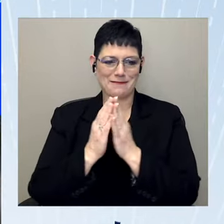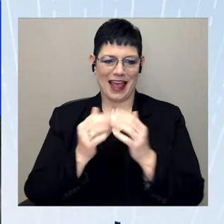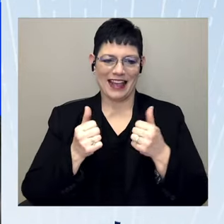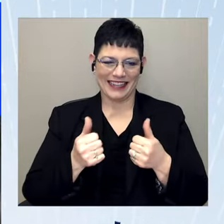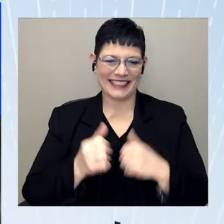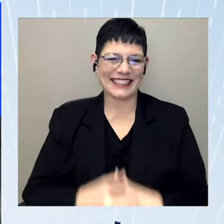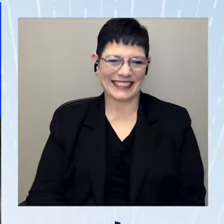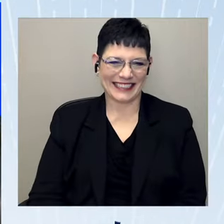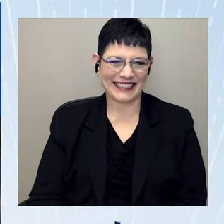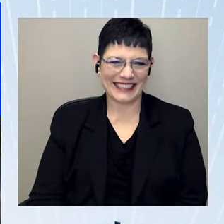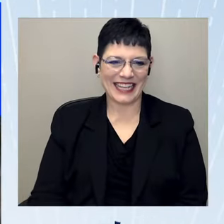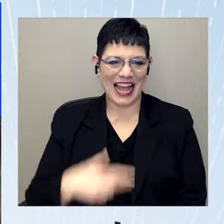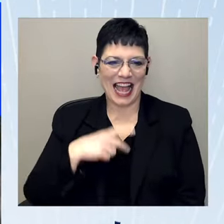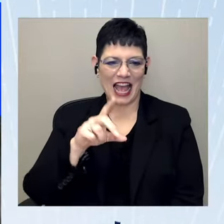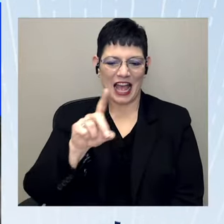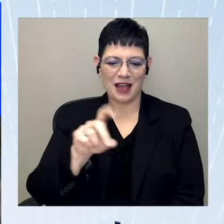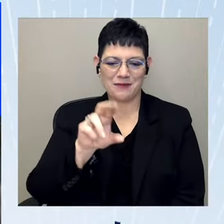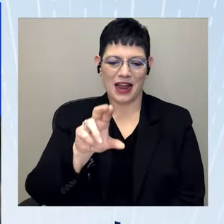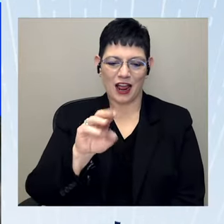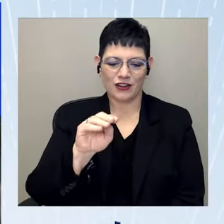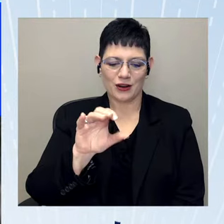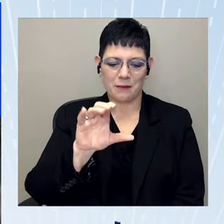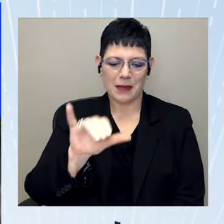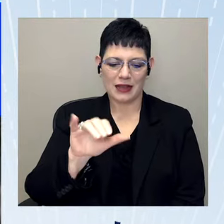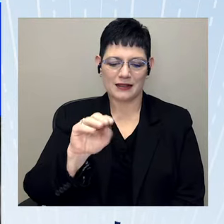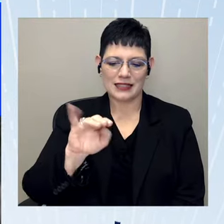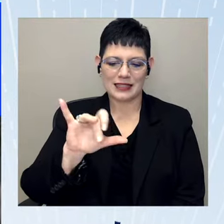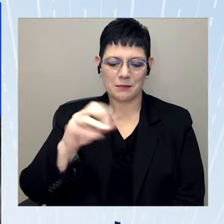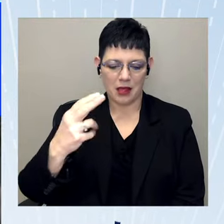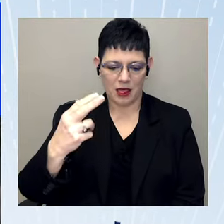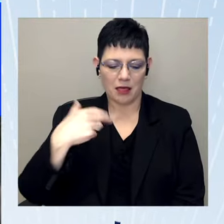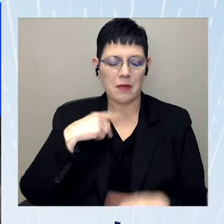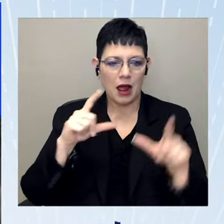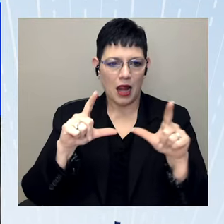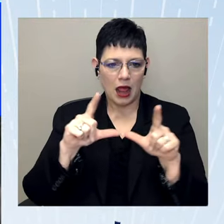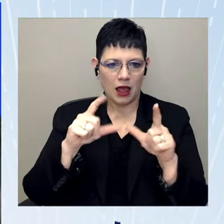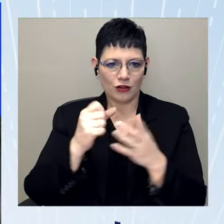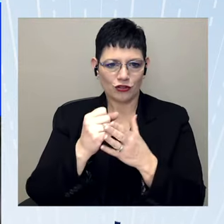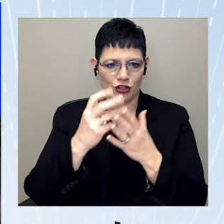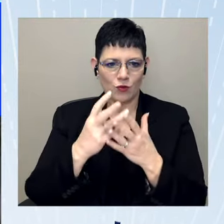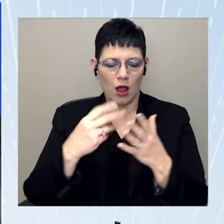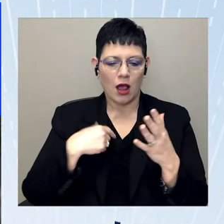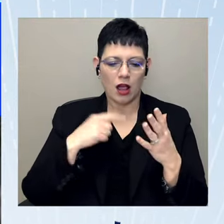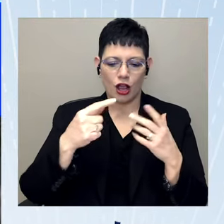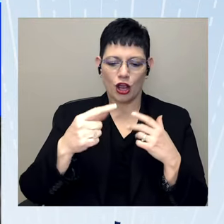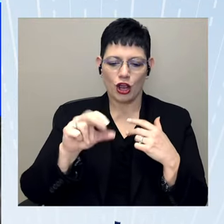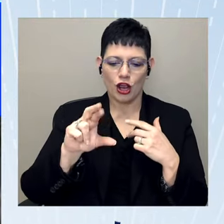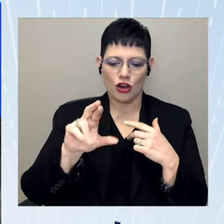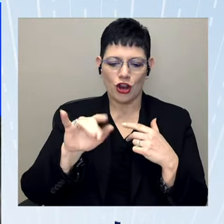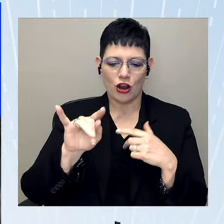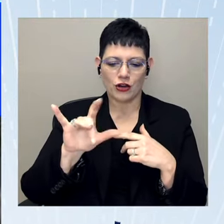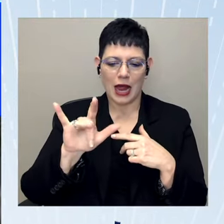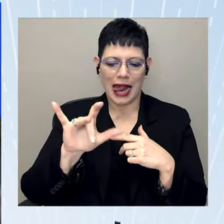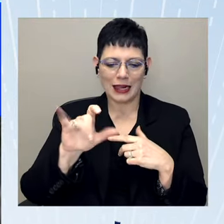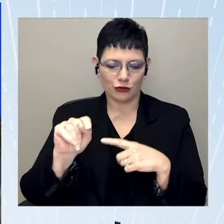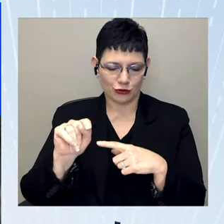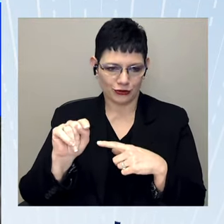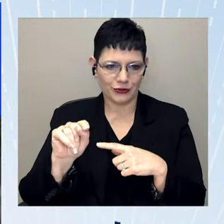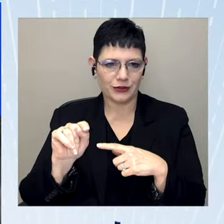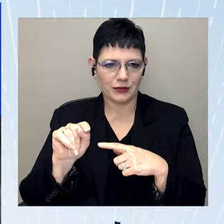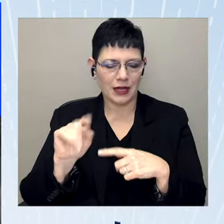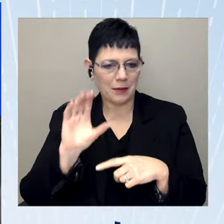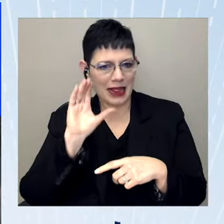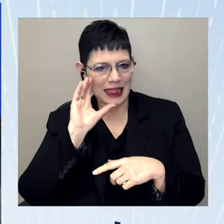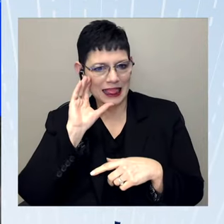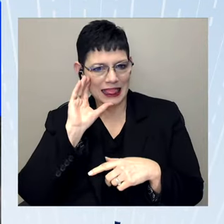I'm Dr. Macy Smith. I'm a licensed social worker and a gerontologist. And, listening to all of these